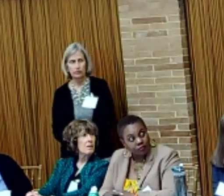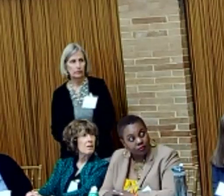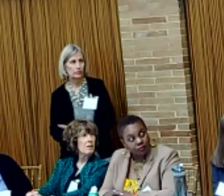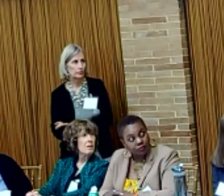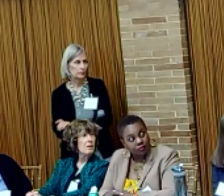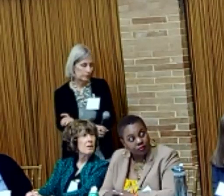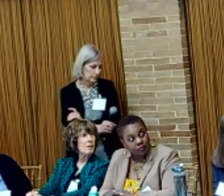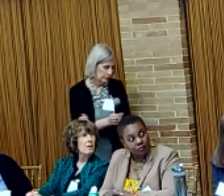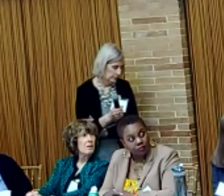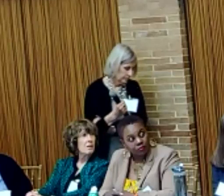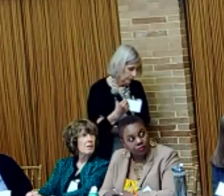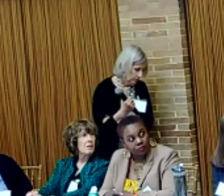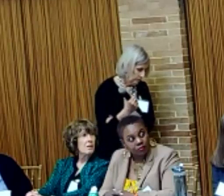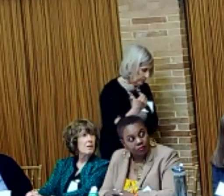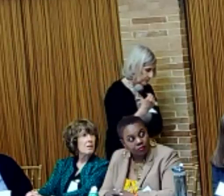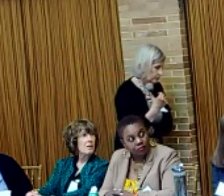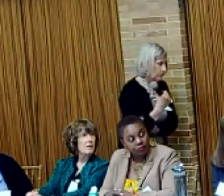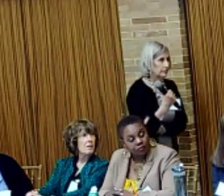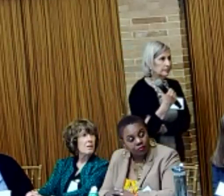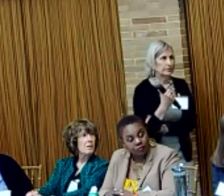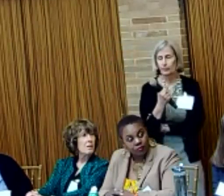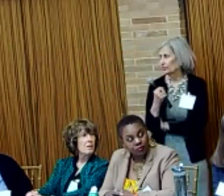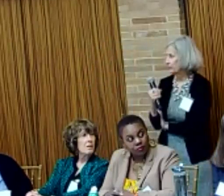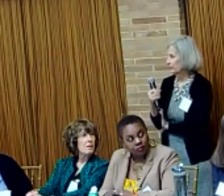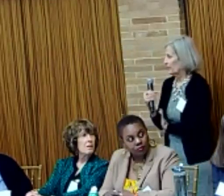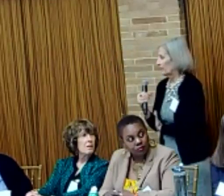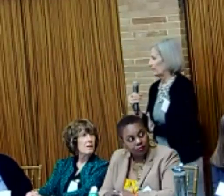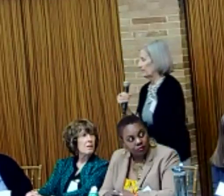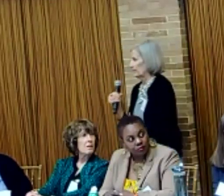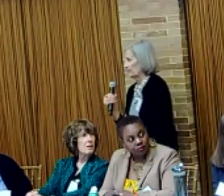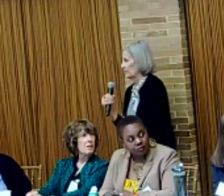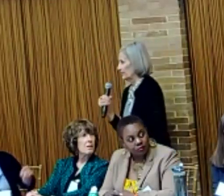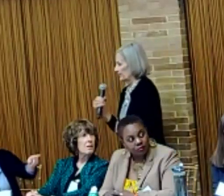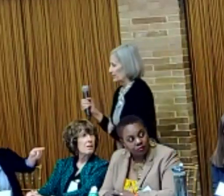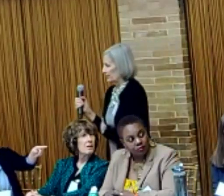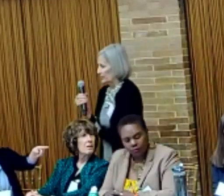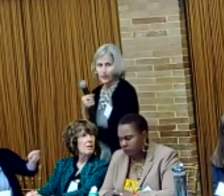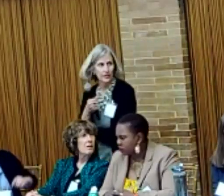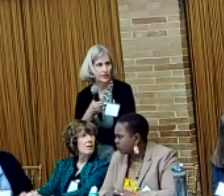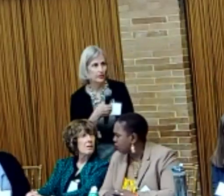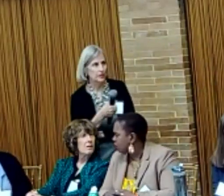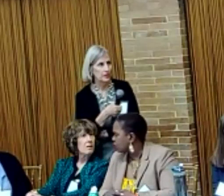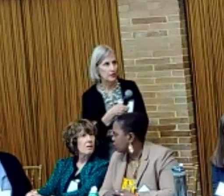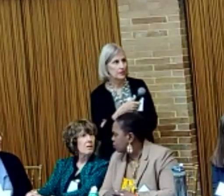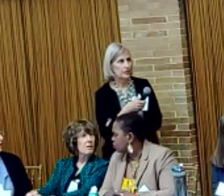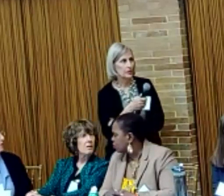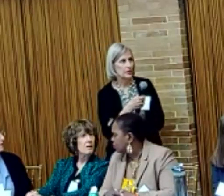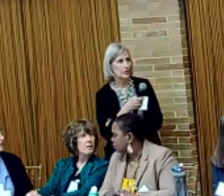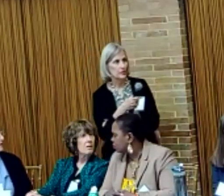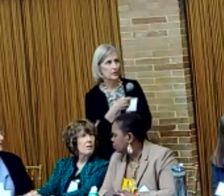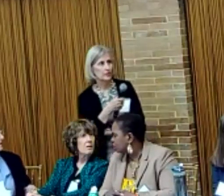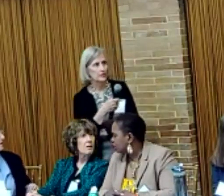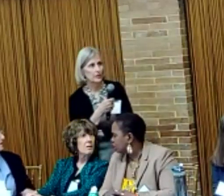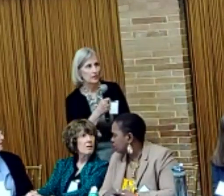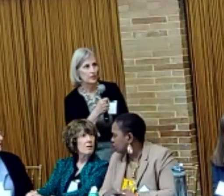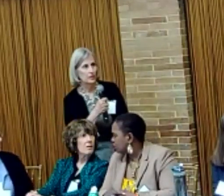building and then now it's causing a larger problem from people and then more shelter problems so again report and whenever you